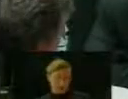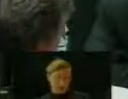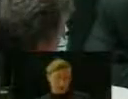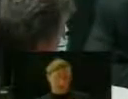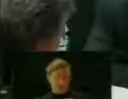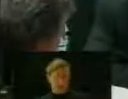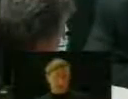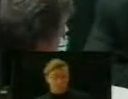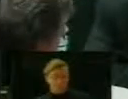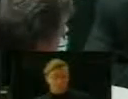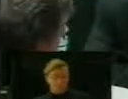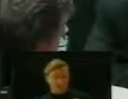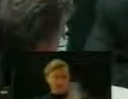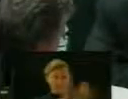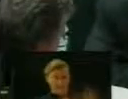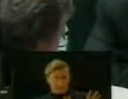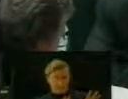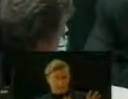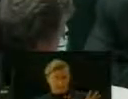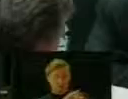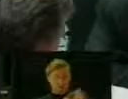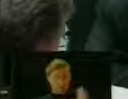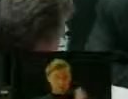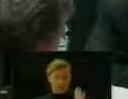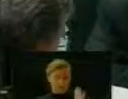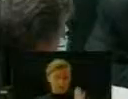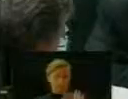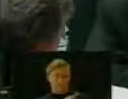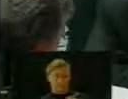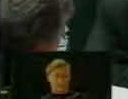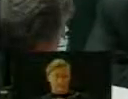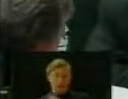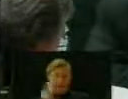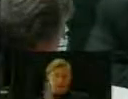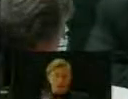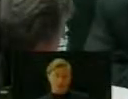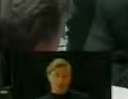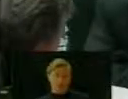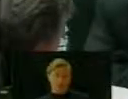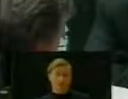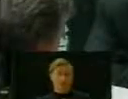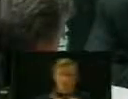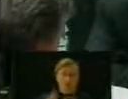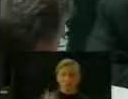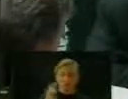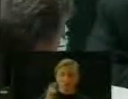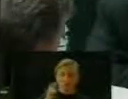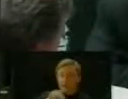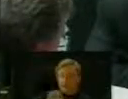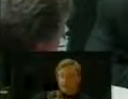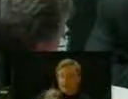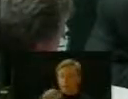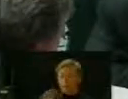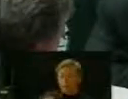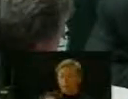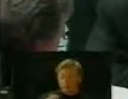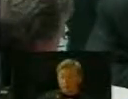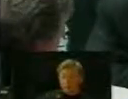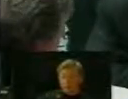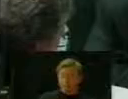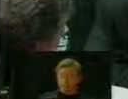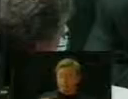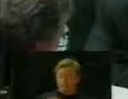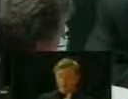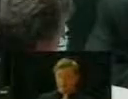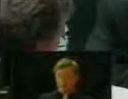review and make recommendations regarding improvements or clarifications to the policy, first thing I'm going to do is to go and see what the